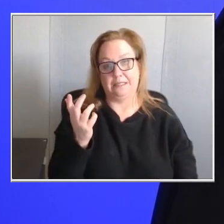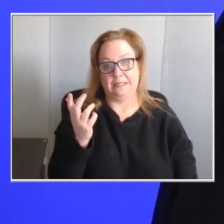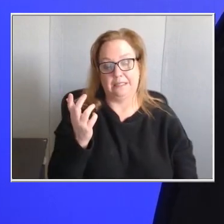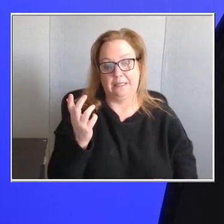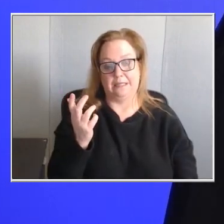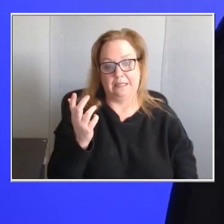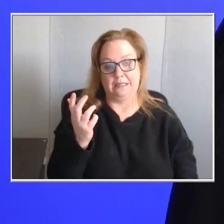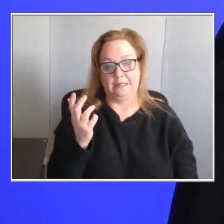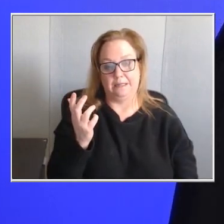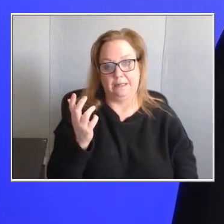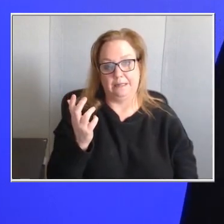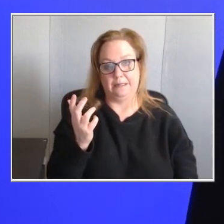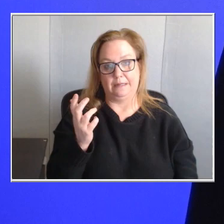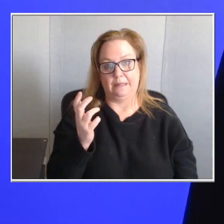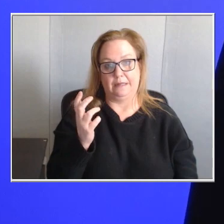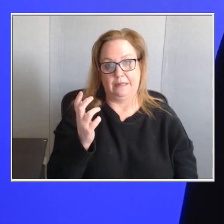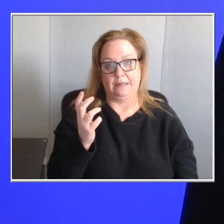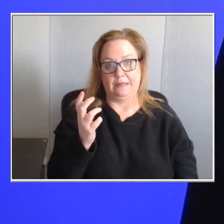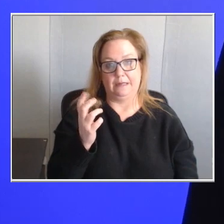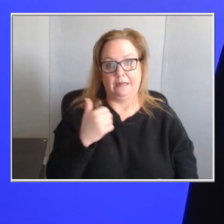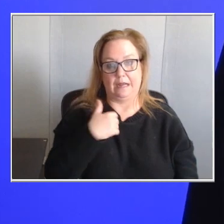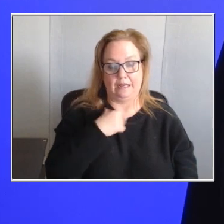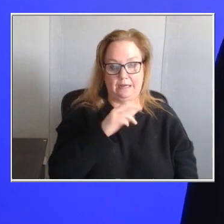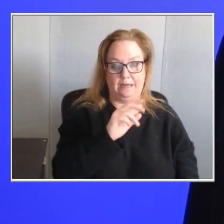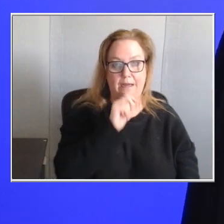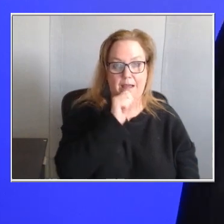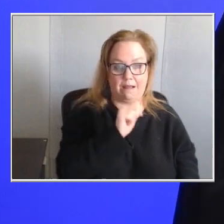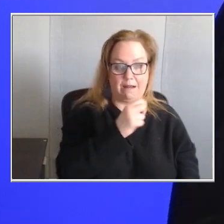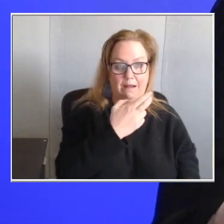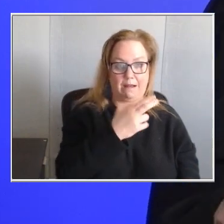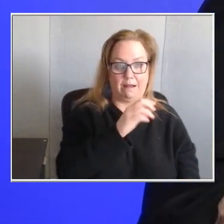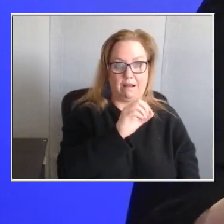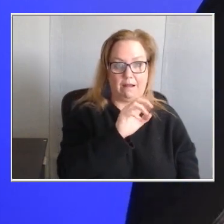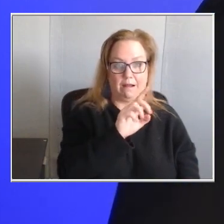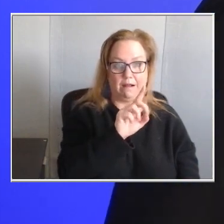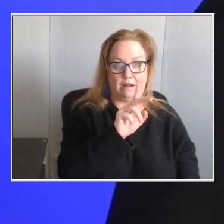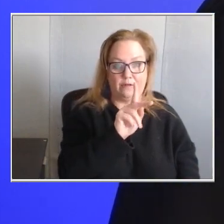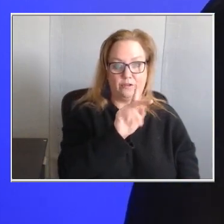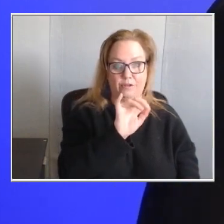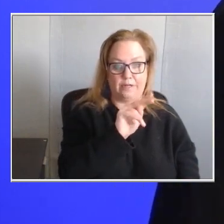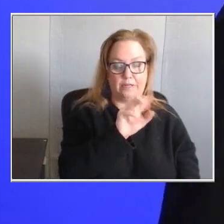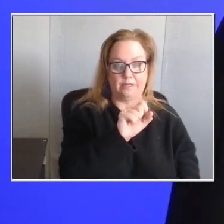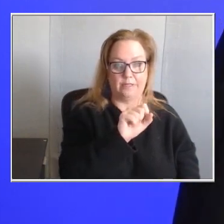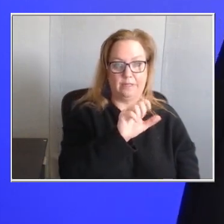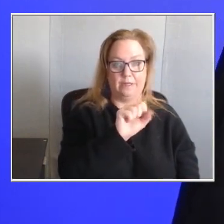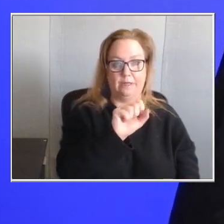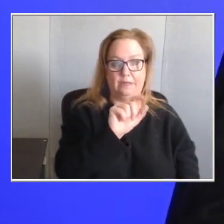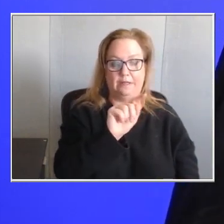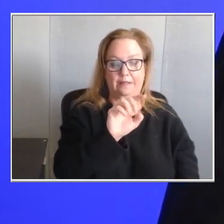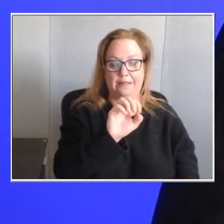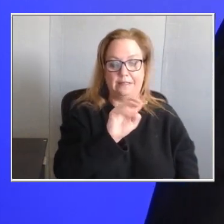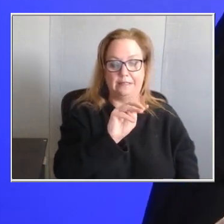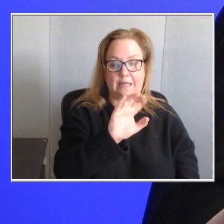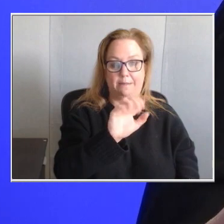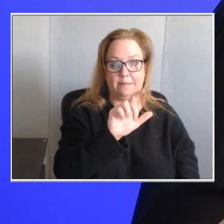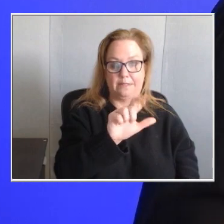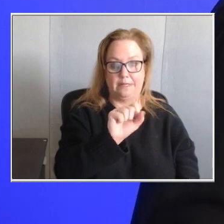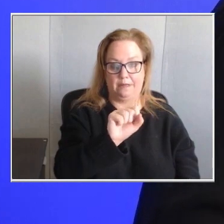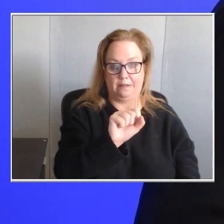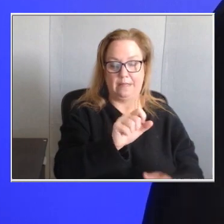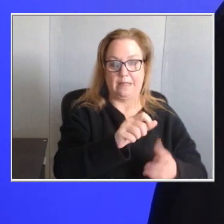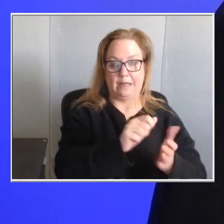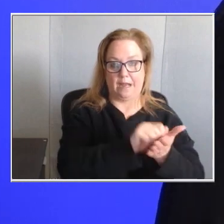had I had the non-Hodgkin's and had a stem cell transplant, and that got rid of